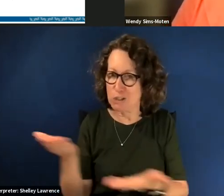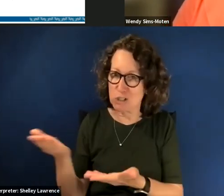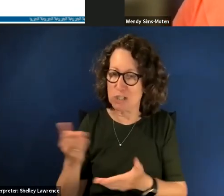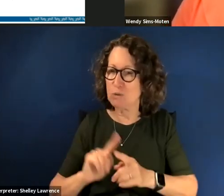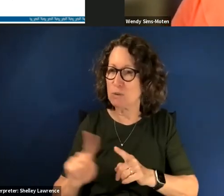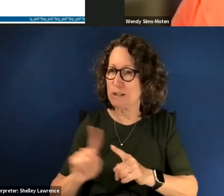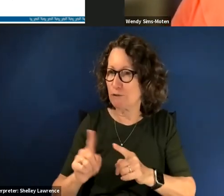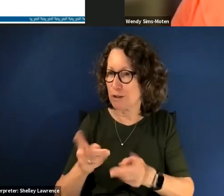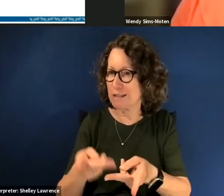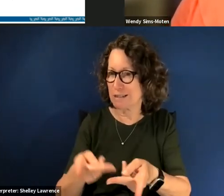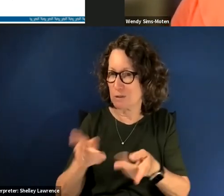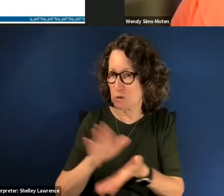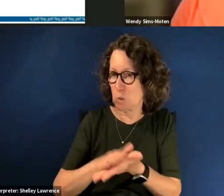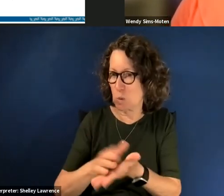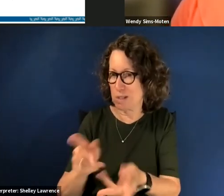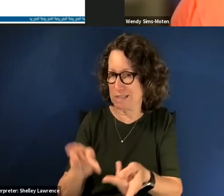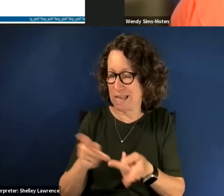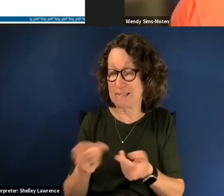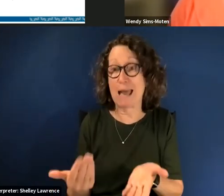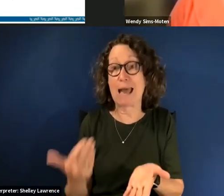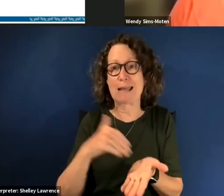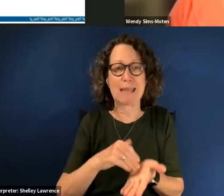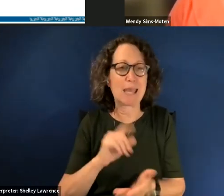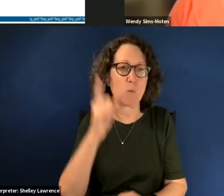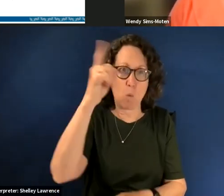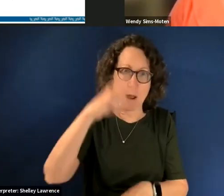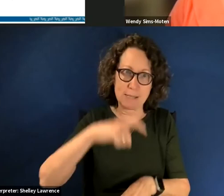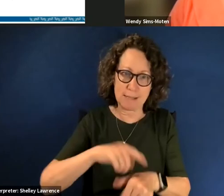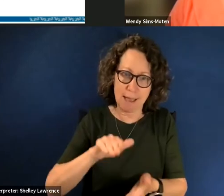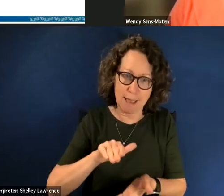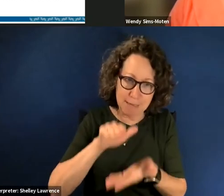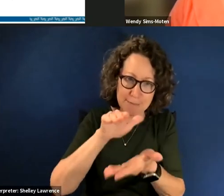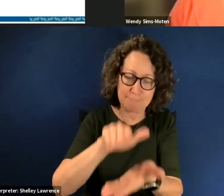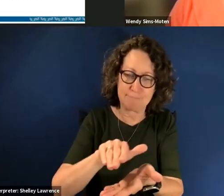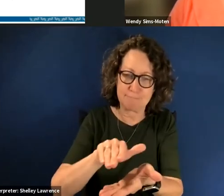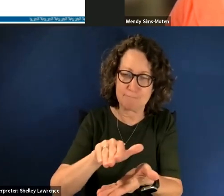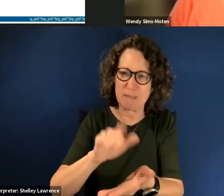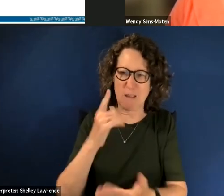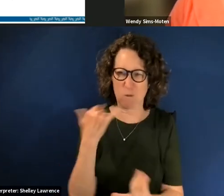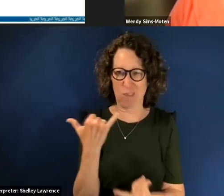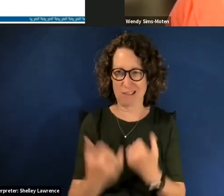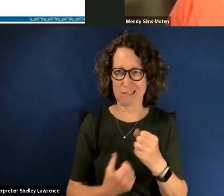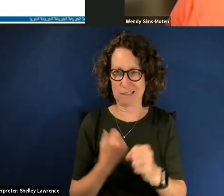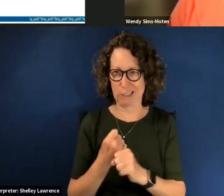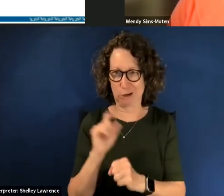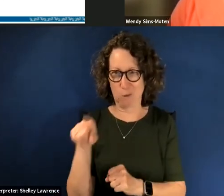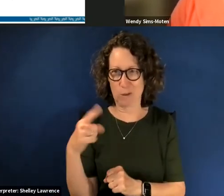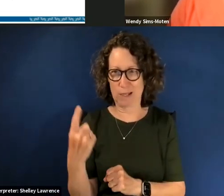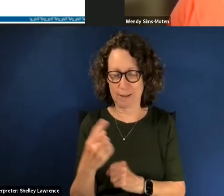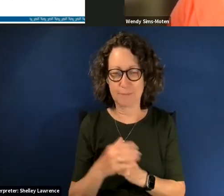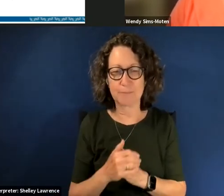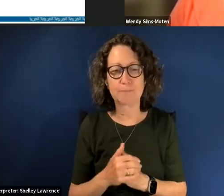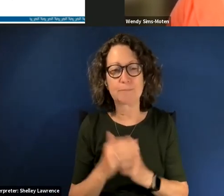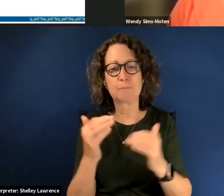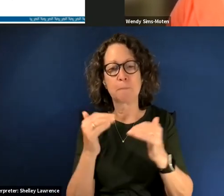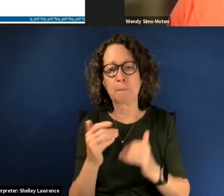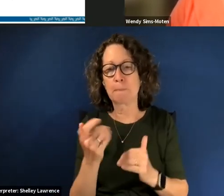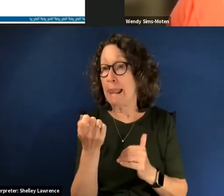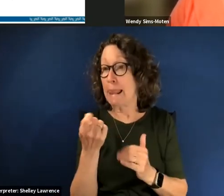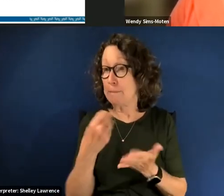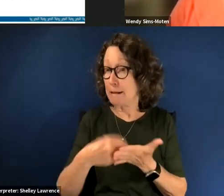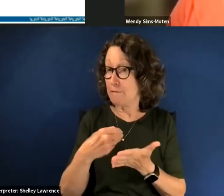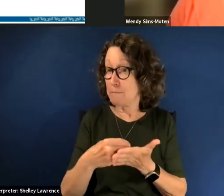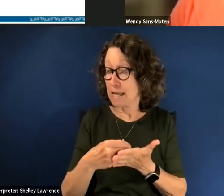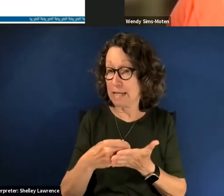sites. That's, again, it's just a one-time, just for this year. There's also a little bit of money in